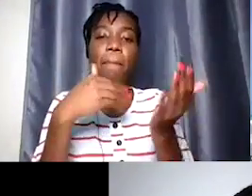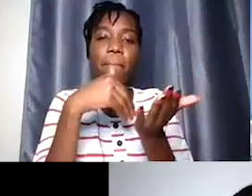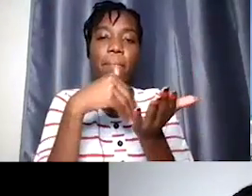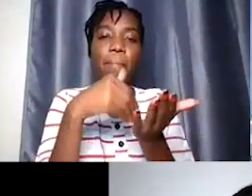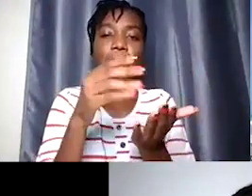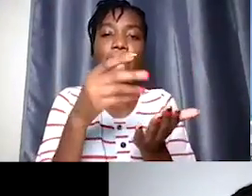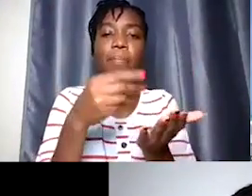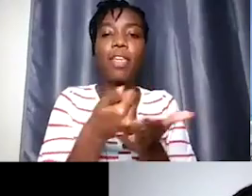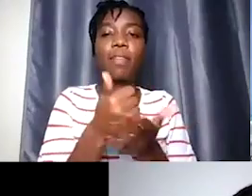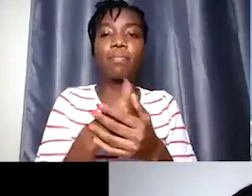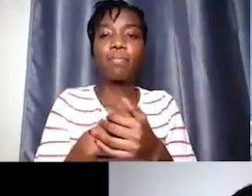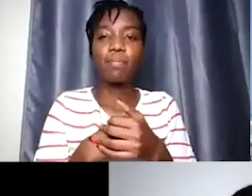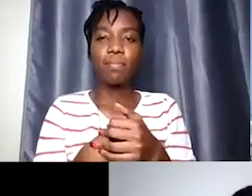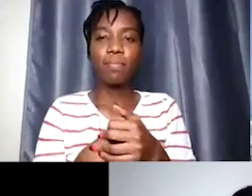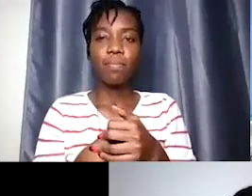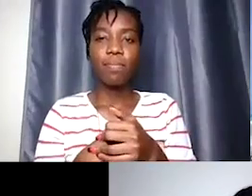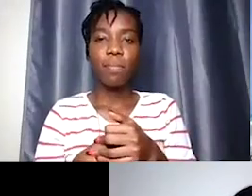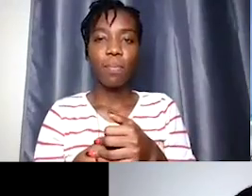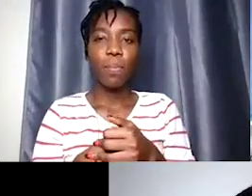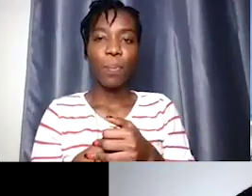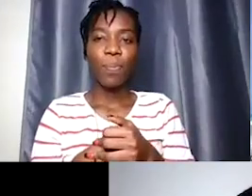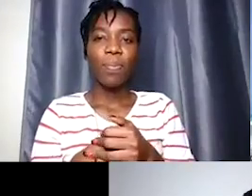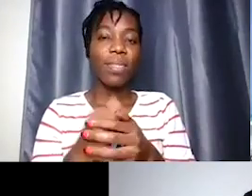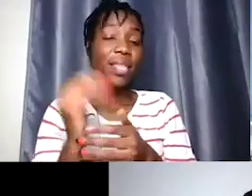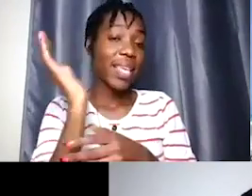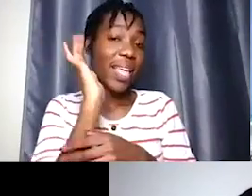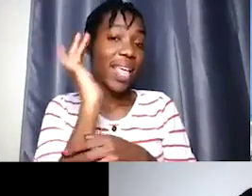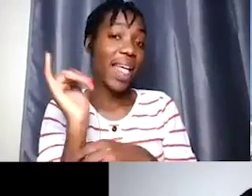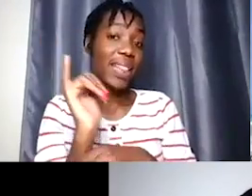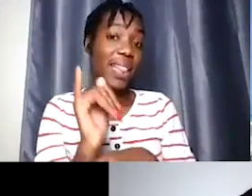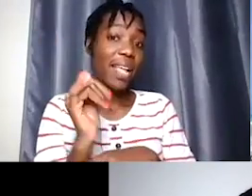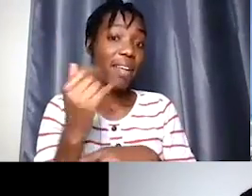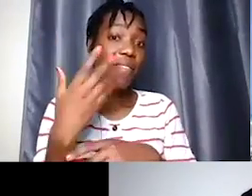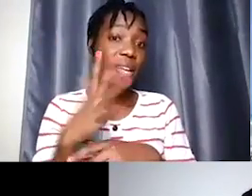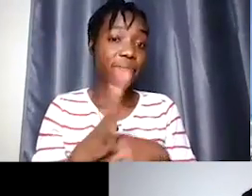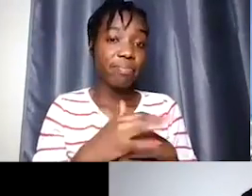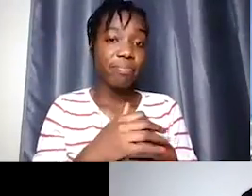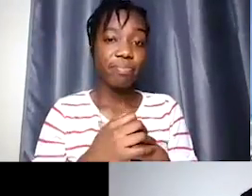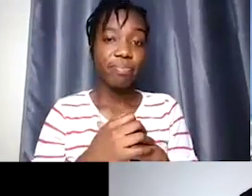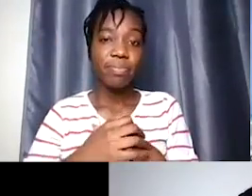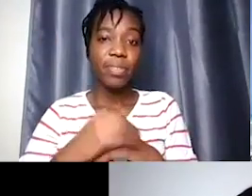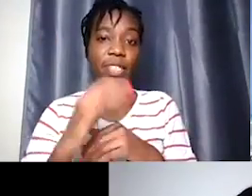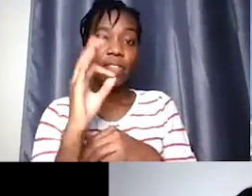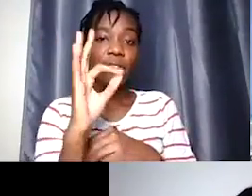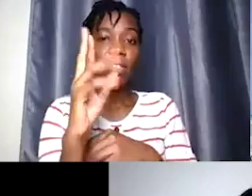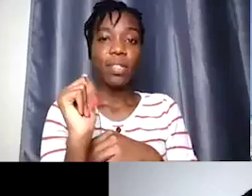you guys, you hear that? You hear that? Frank is offering